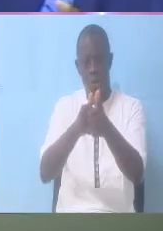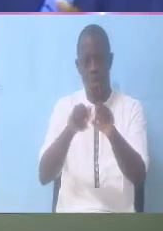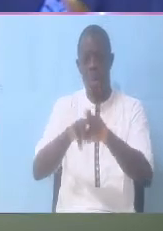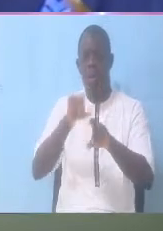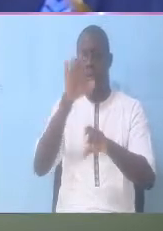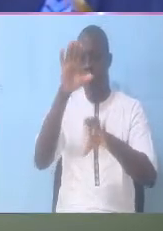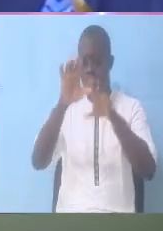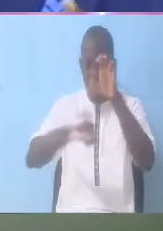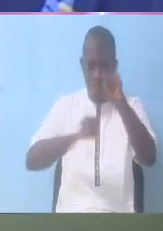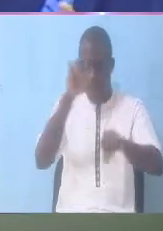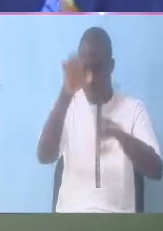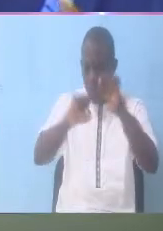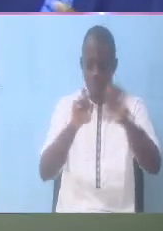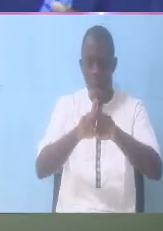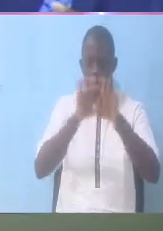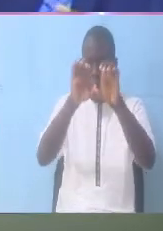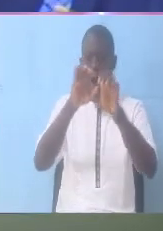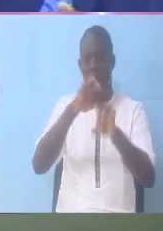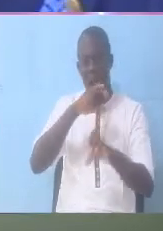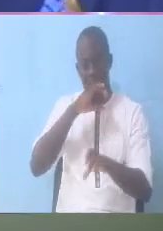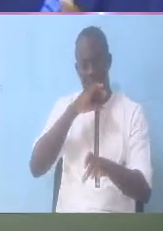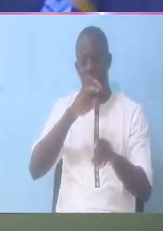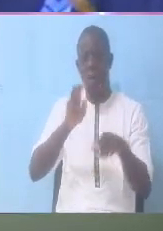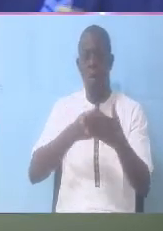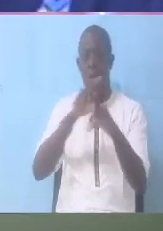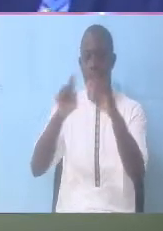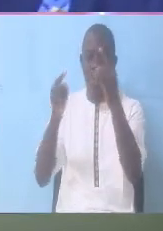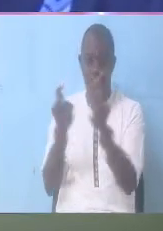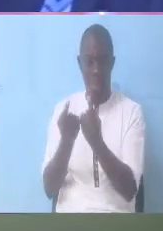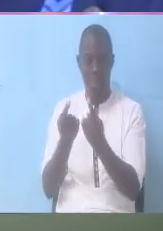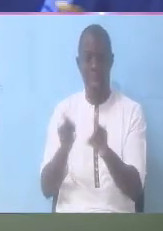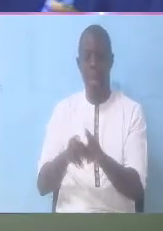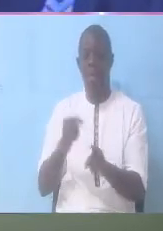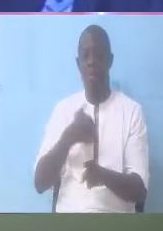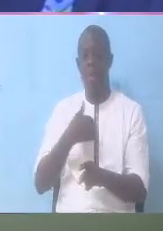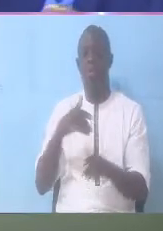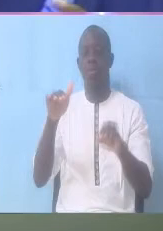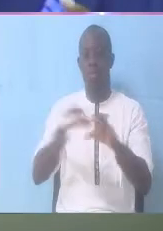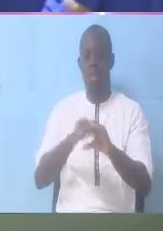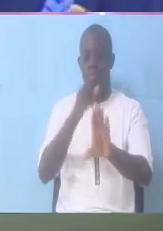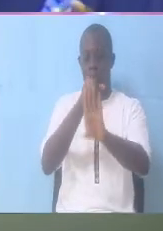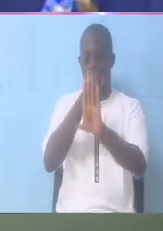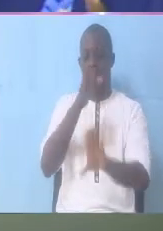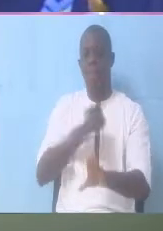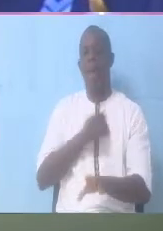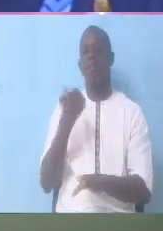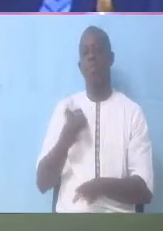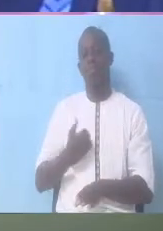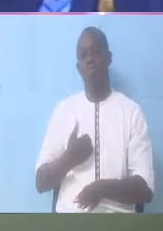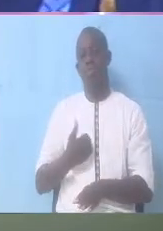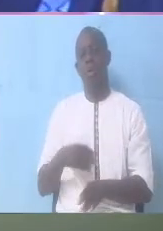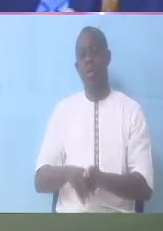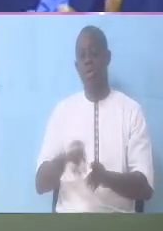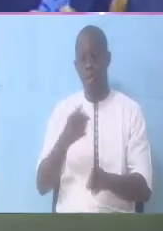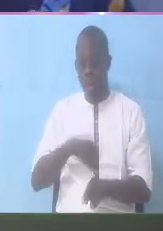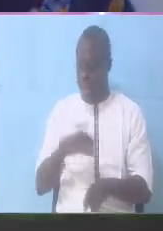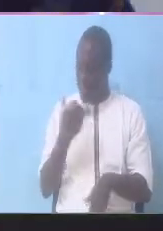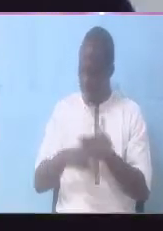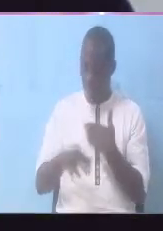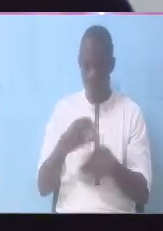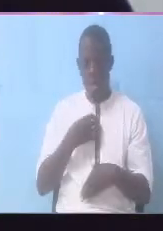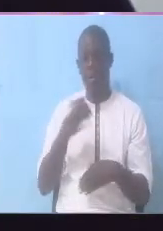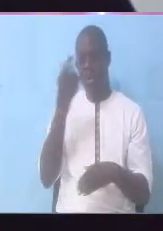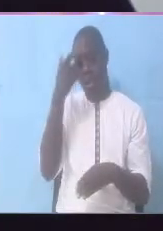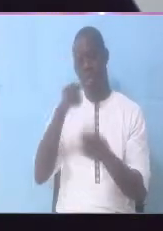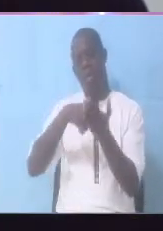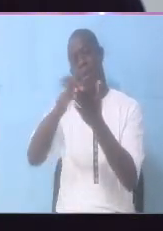and buy cola nut and apologize to the people that were there. I said, I don't want to be part of it. I am being asked to be it, but I'm not going to do it. Then solo bonya fa